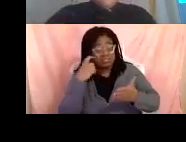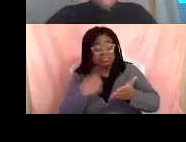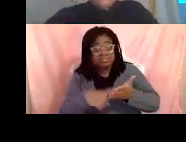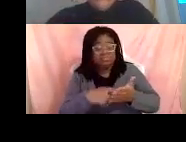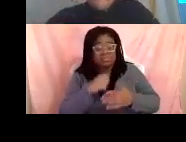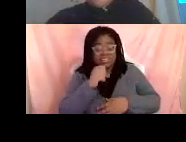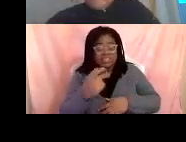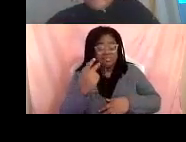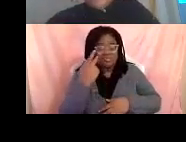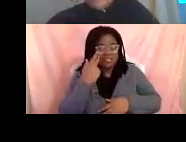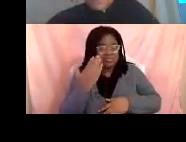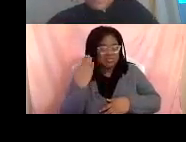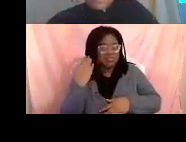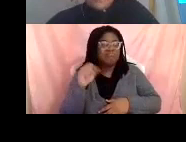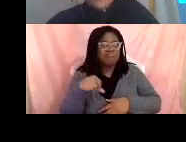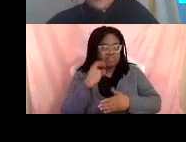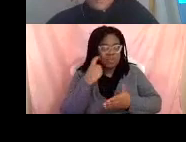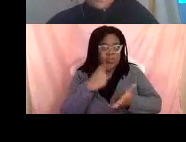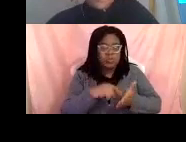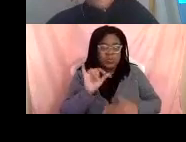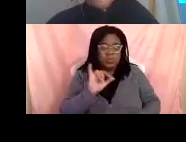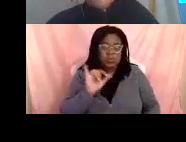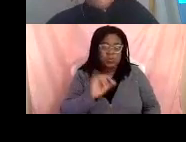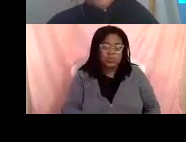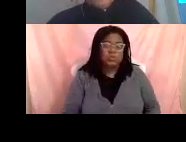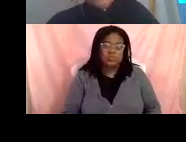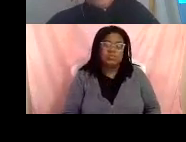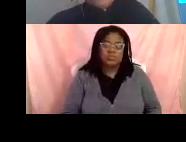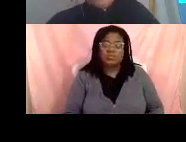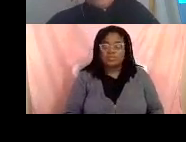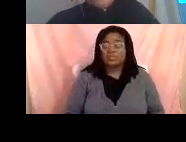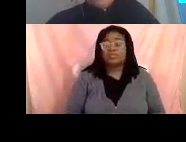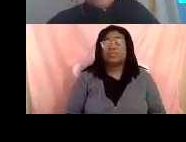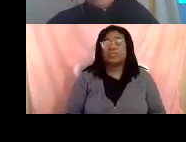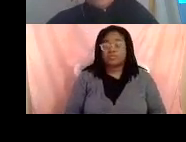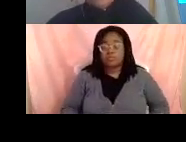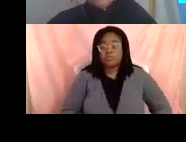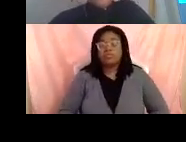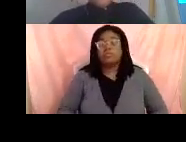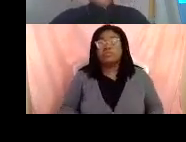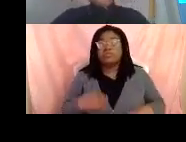about that before, but yes, I noticed that quite a bit. And then also